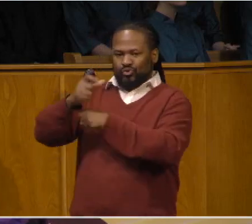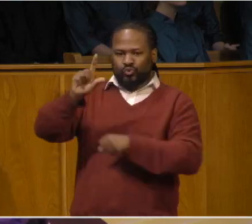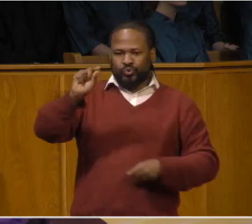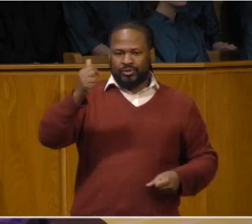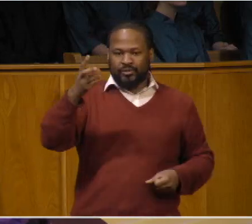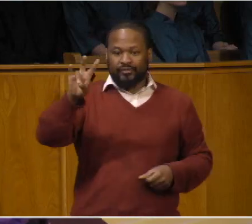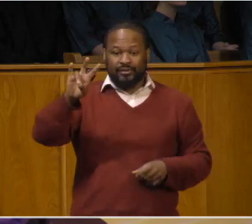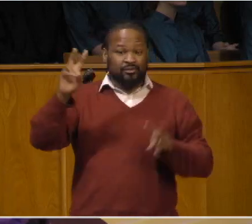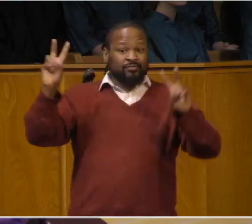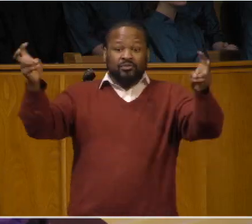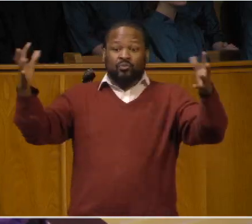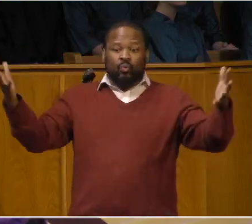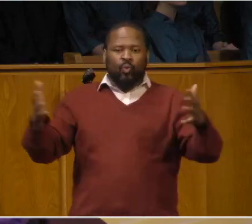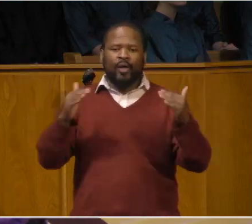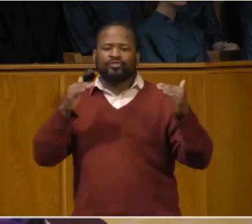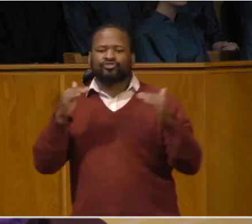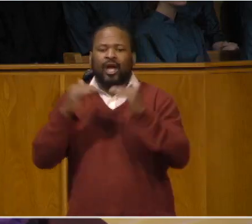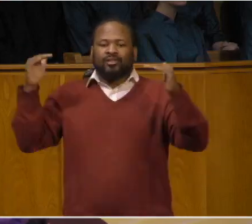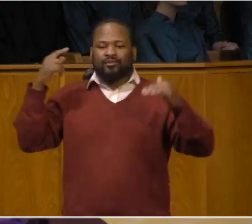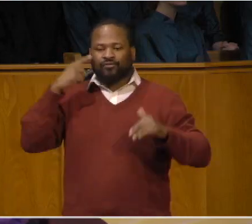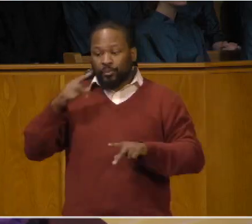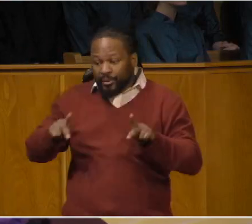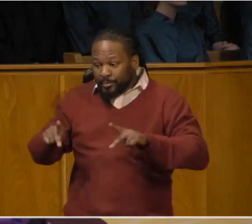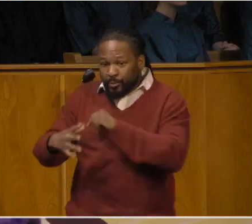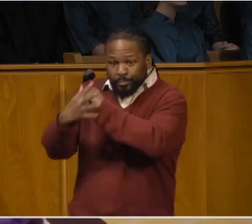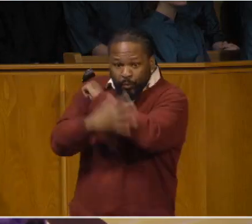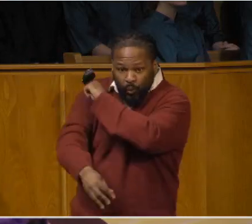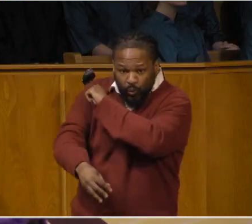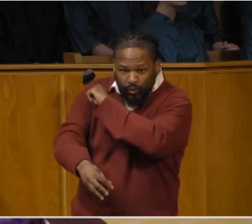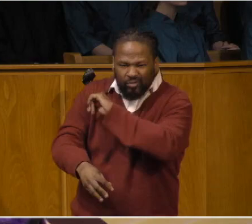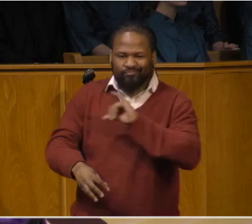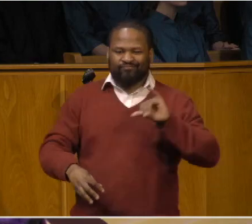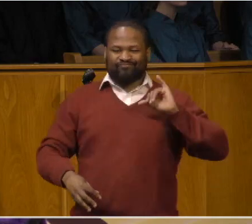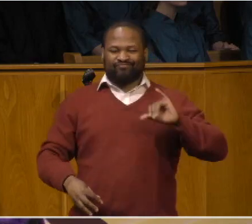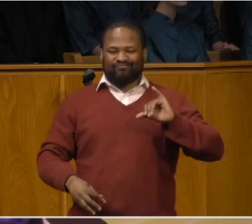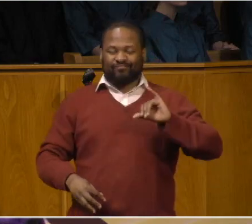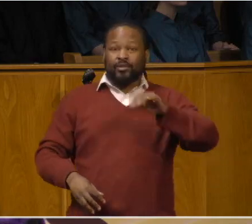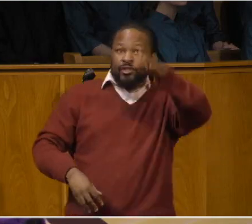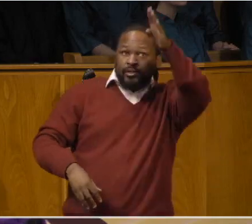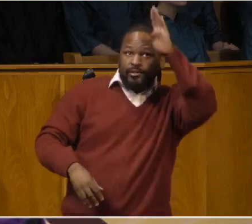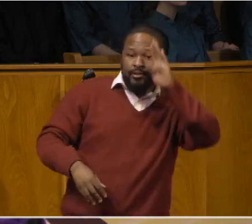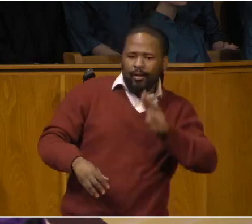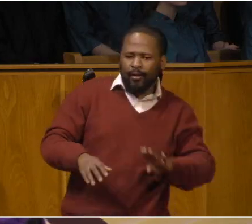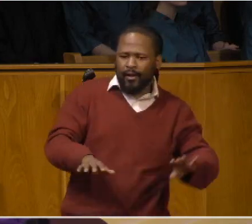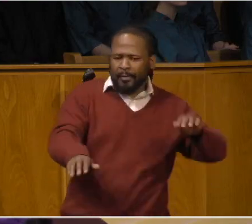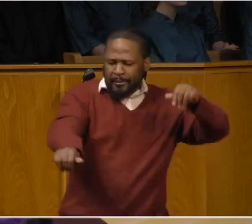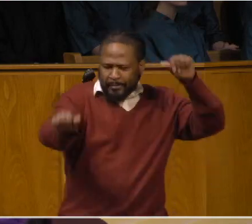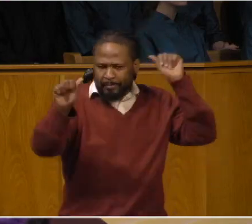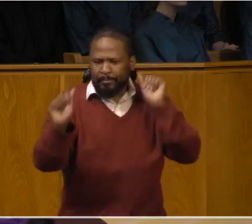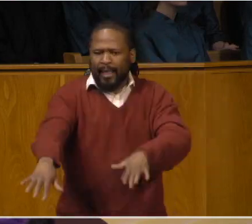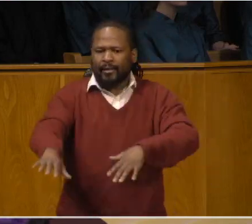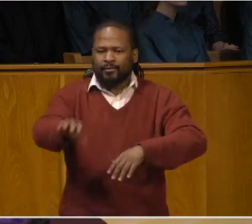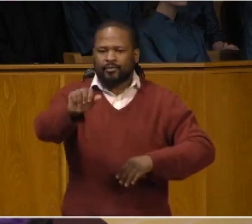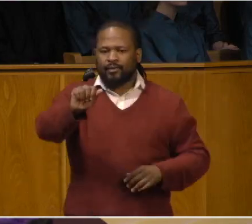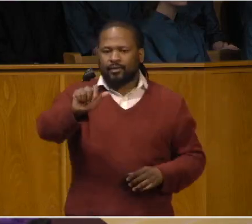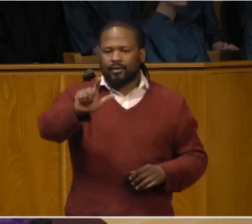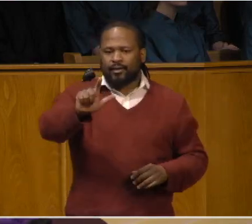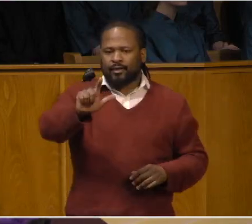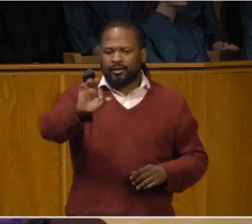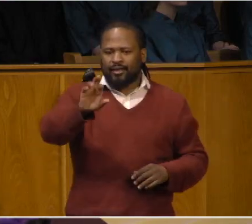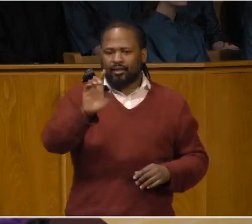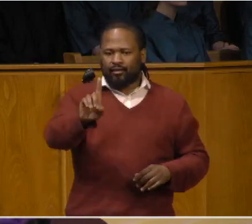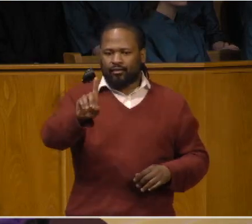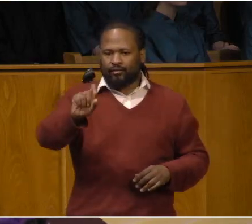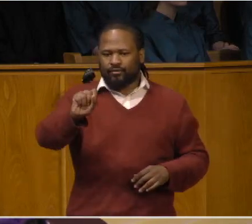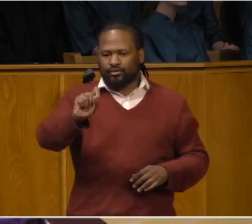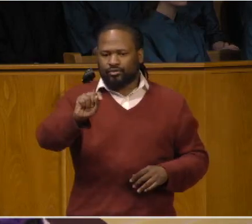Poor. God has blessed and continues to bless this church tremendously, and I believe that it is because we